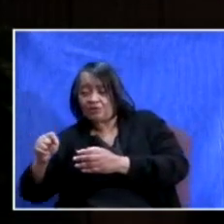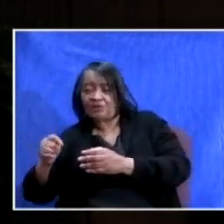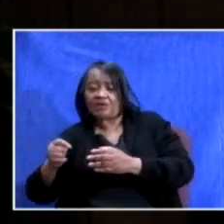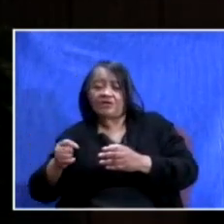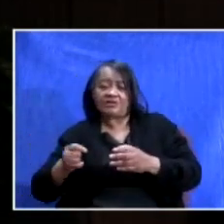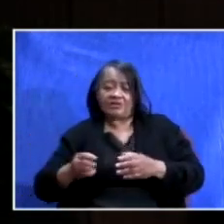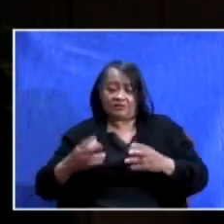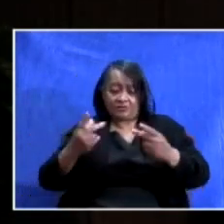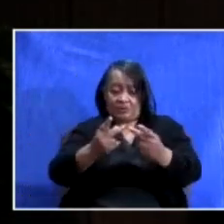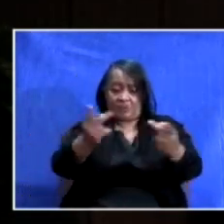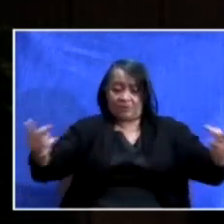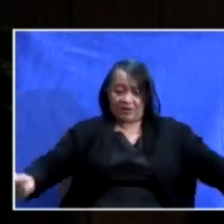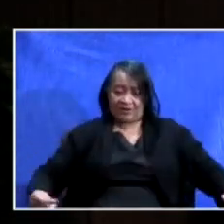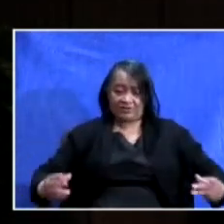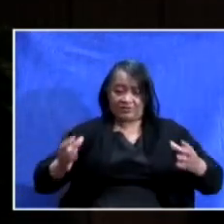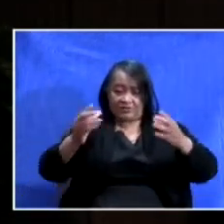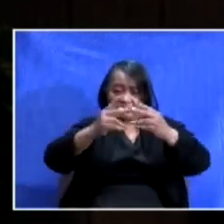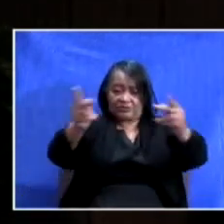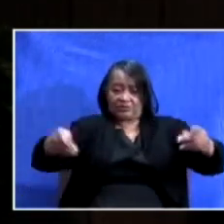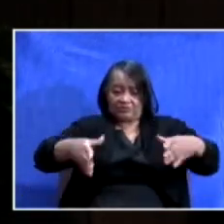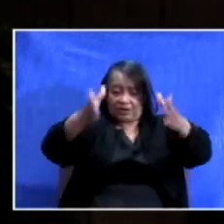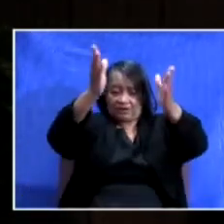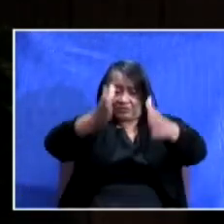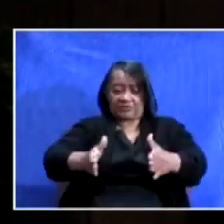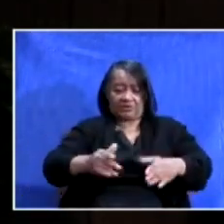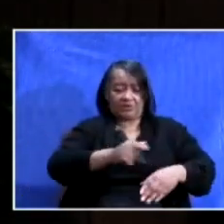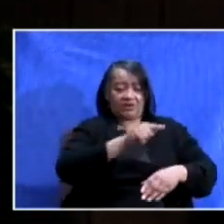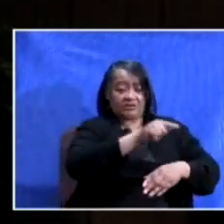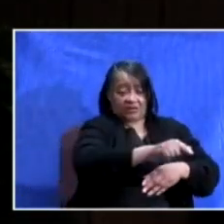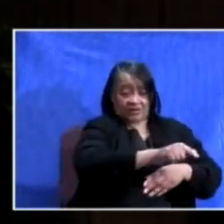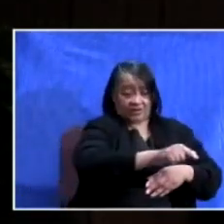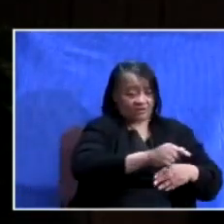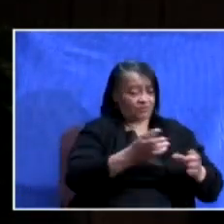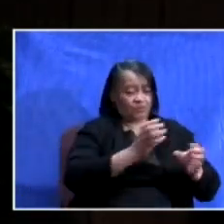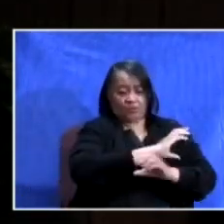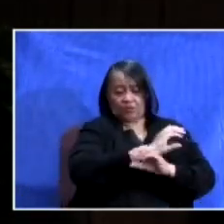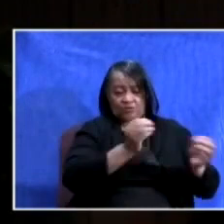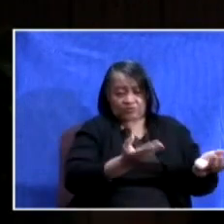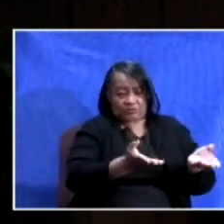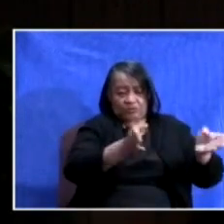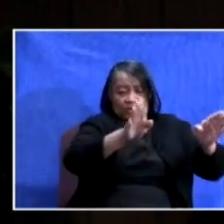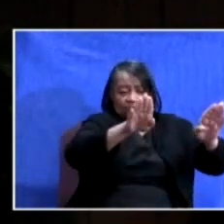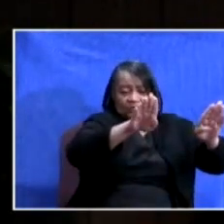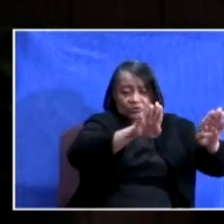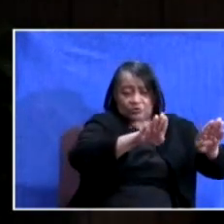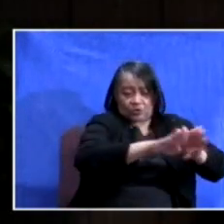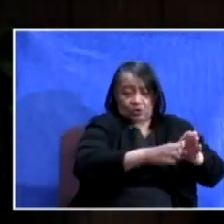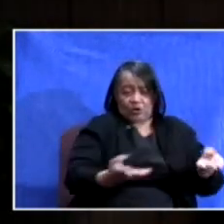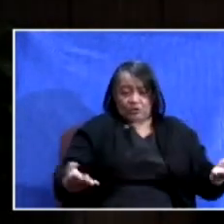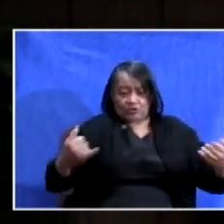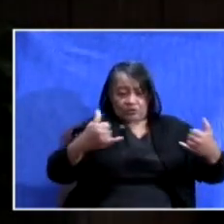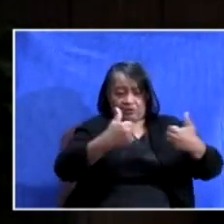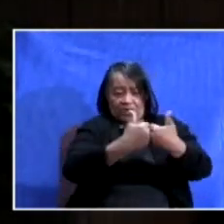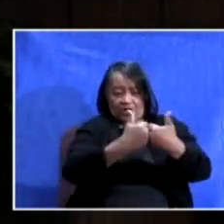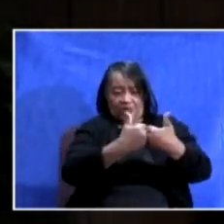gulf, they did nothing to close the gap.